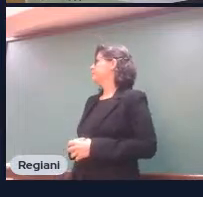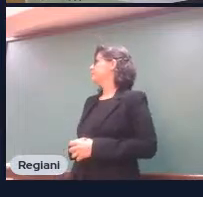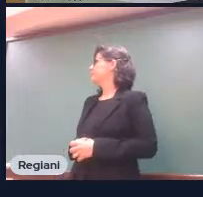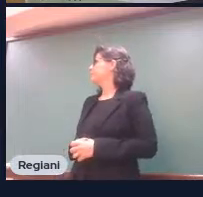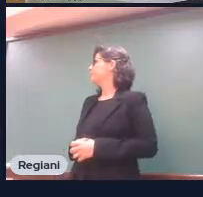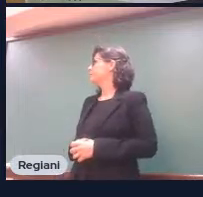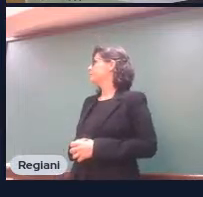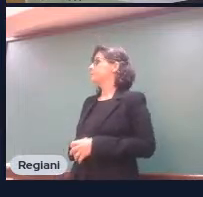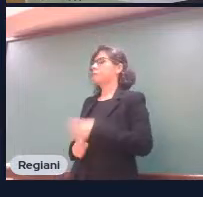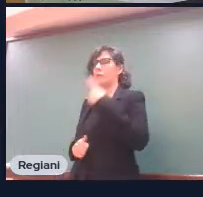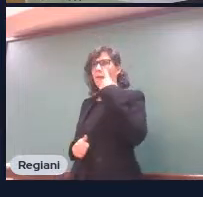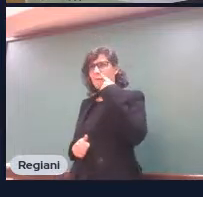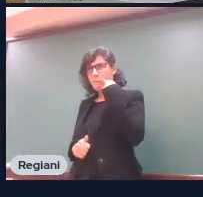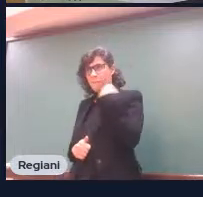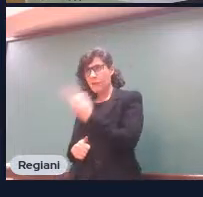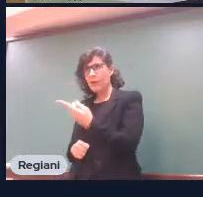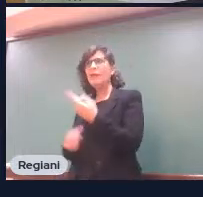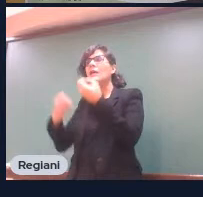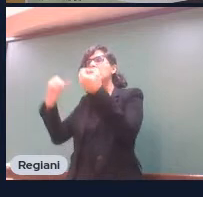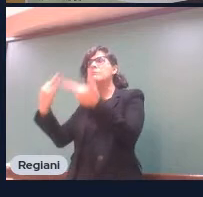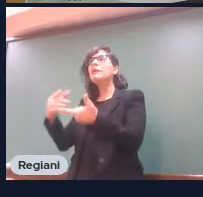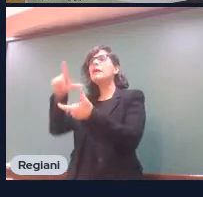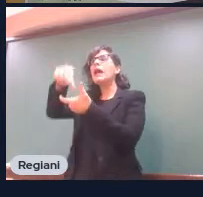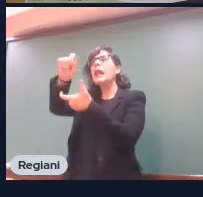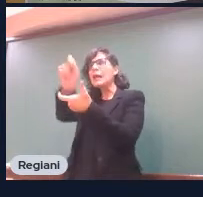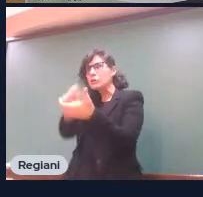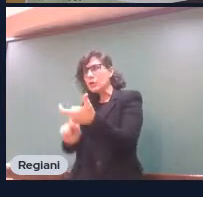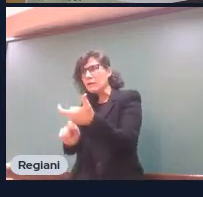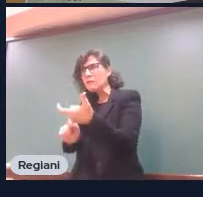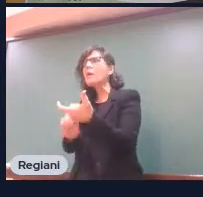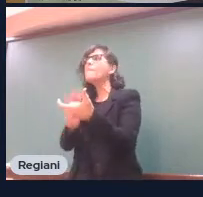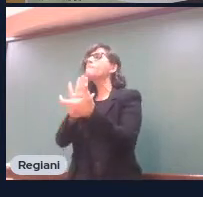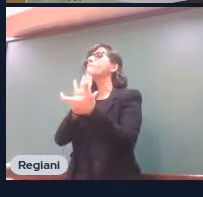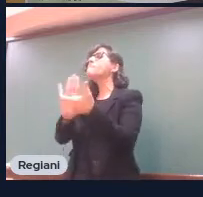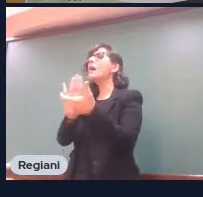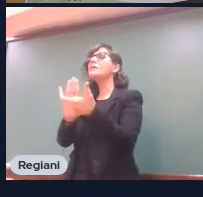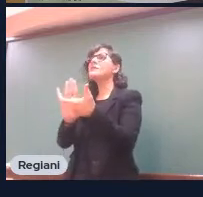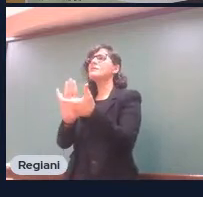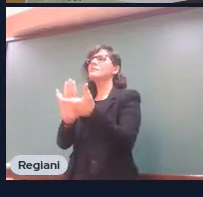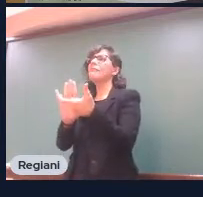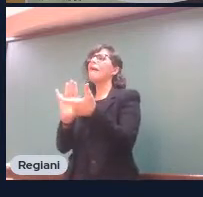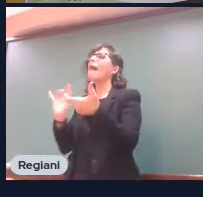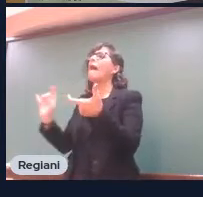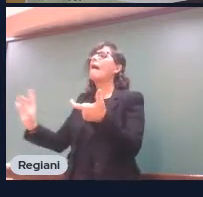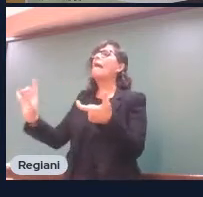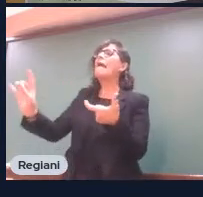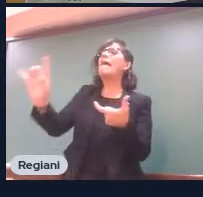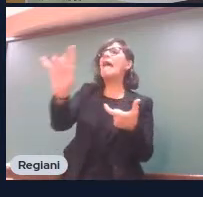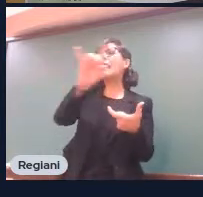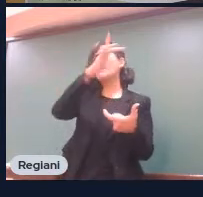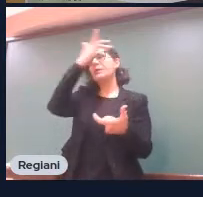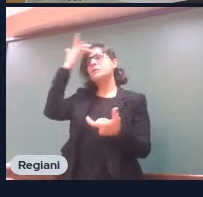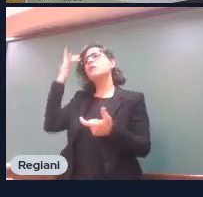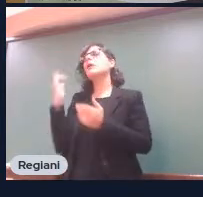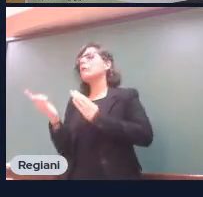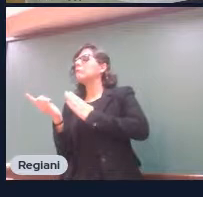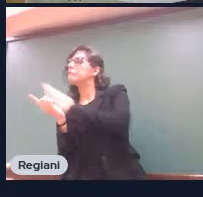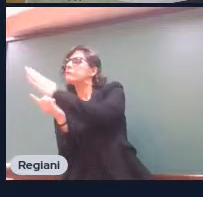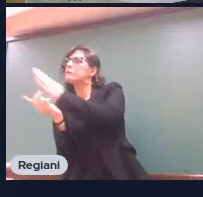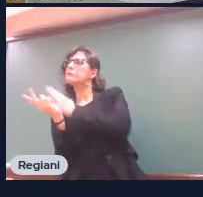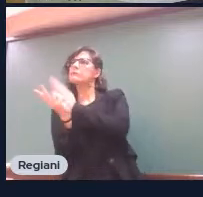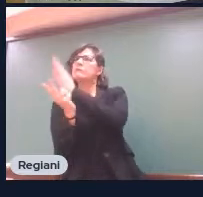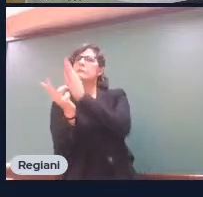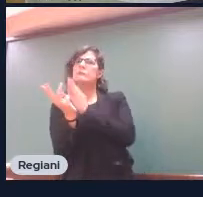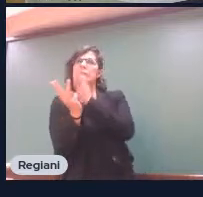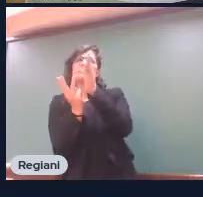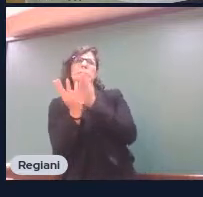As you can see, you talk about lexicography, but some people have their own sidetracks. So there's a discussion going on, probably because I